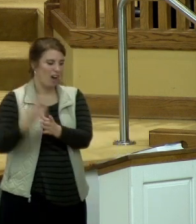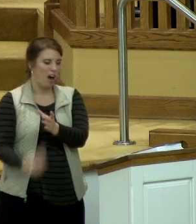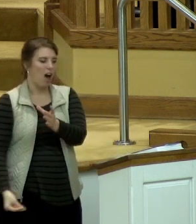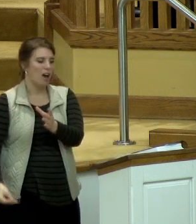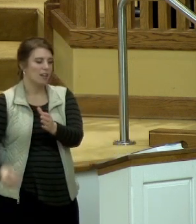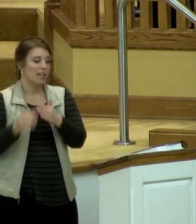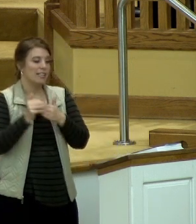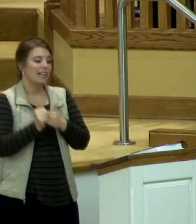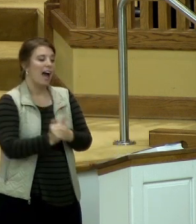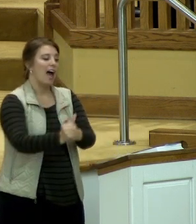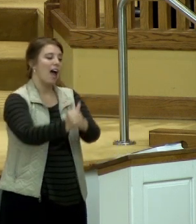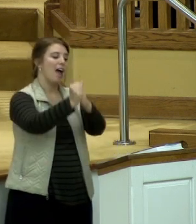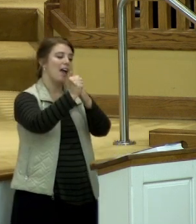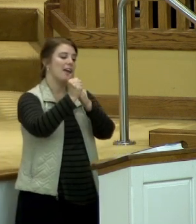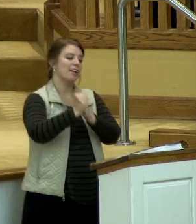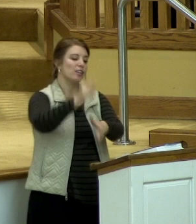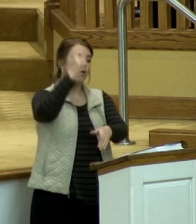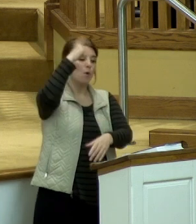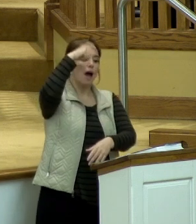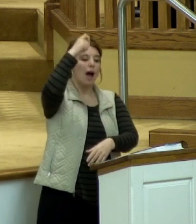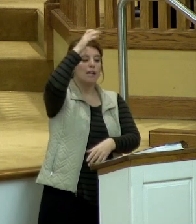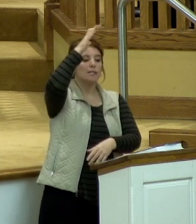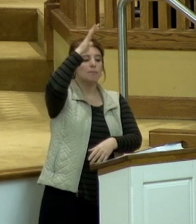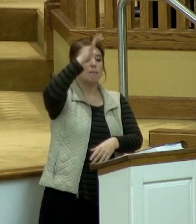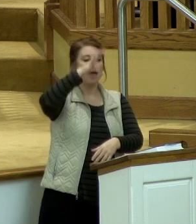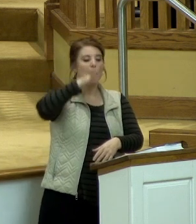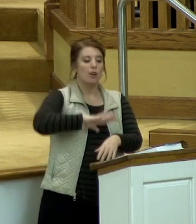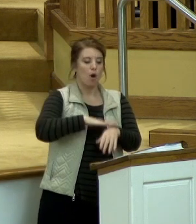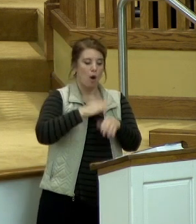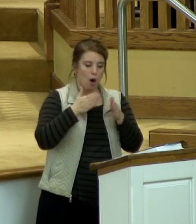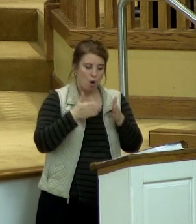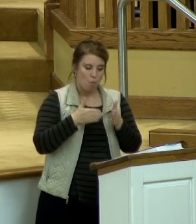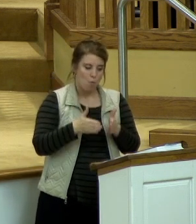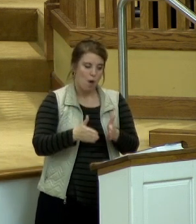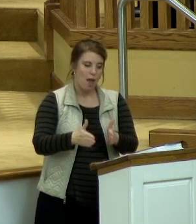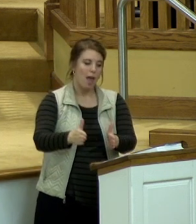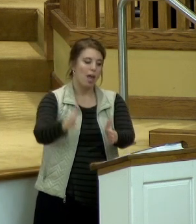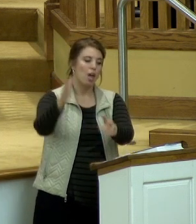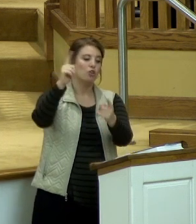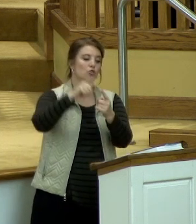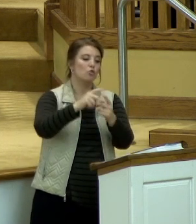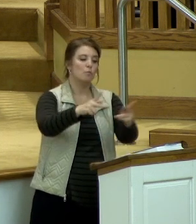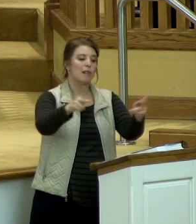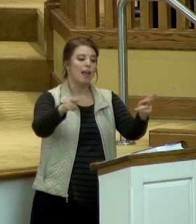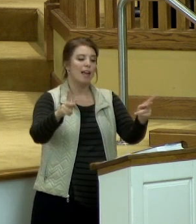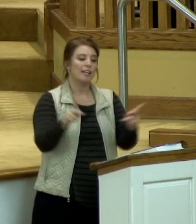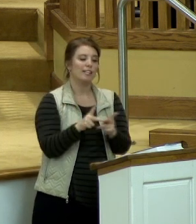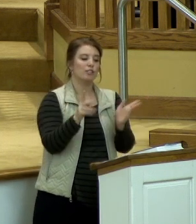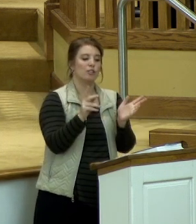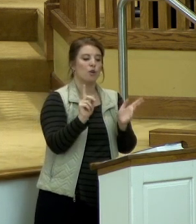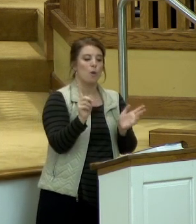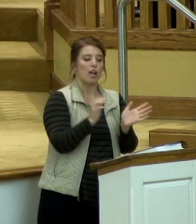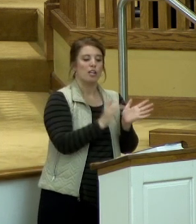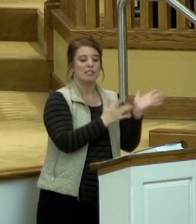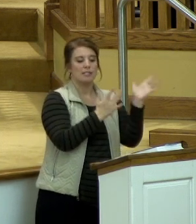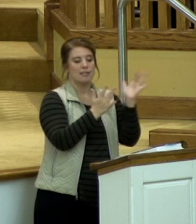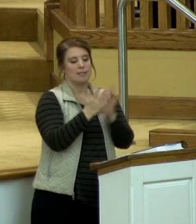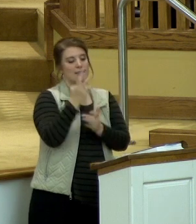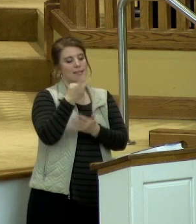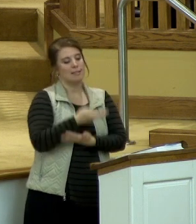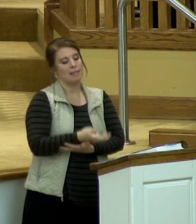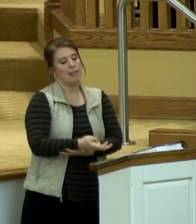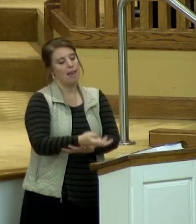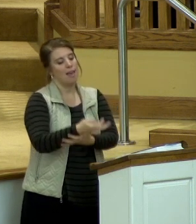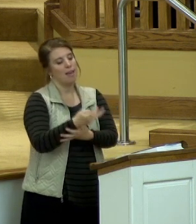gone, guiding the wise men on their way unto the place where Jesus